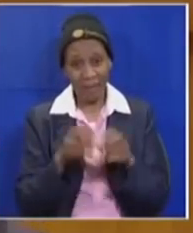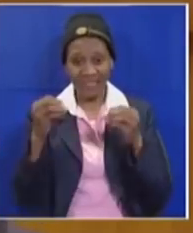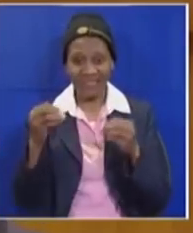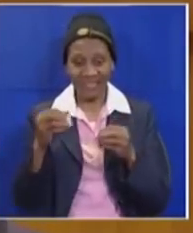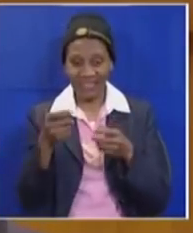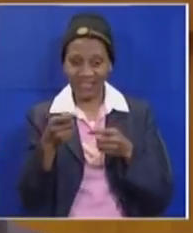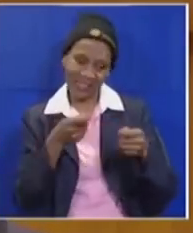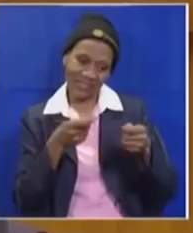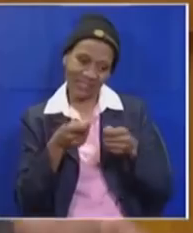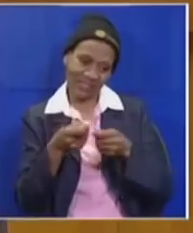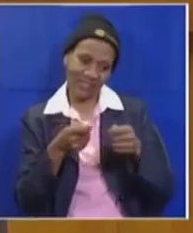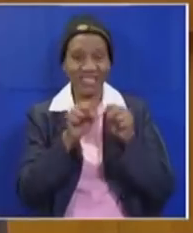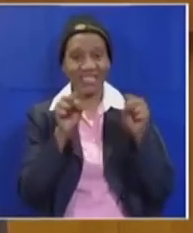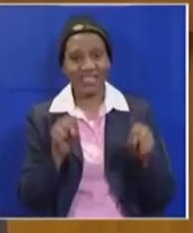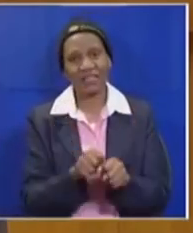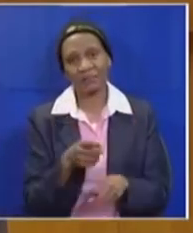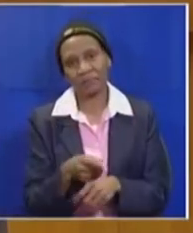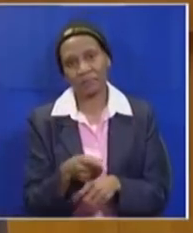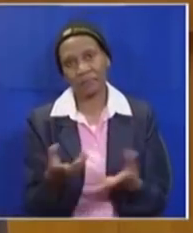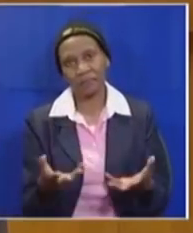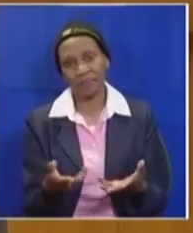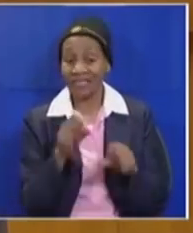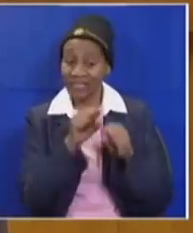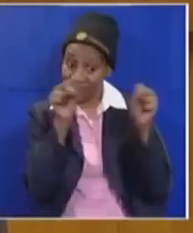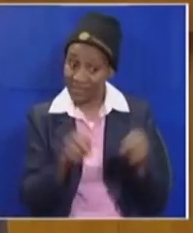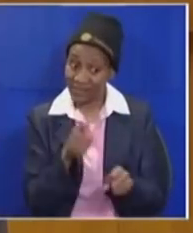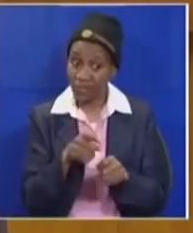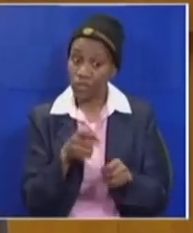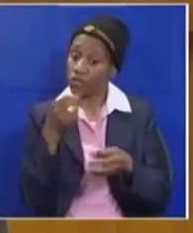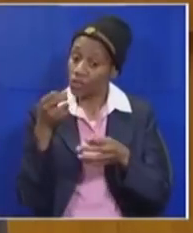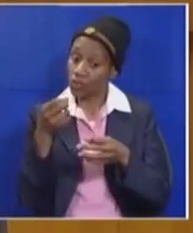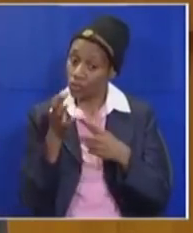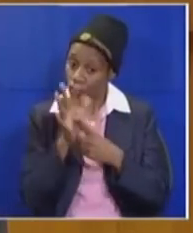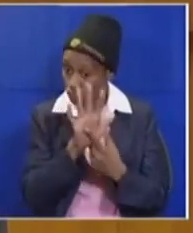Now, this system dictates that